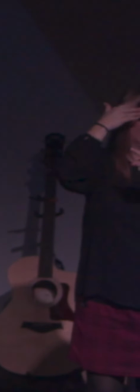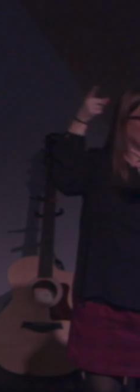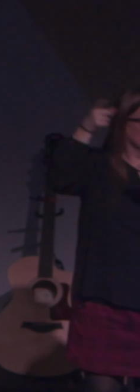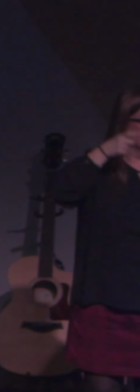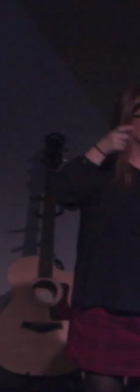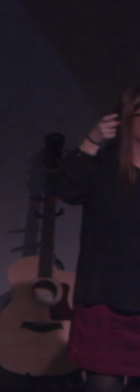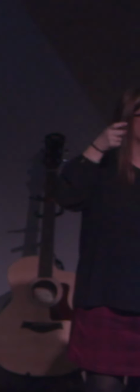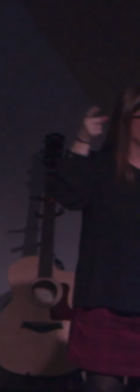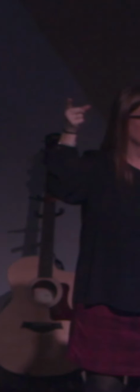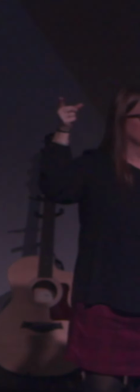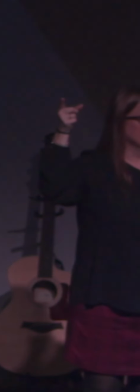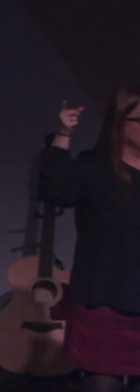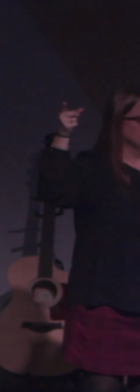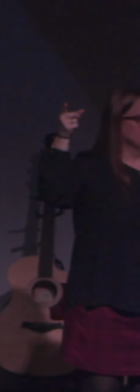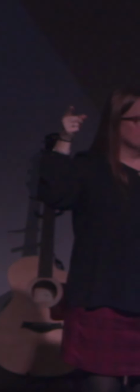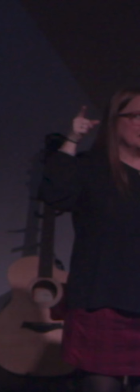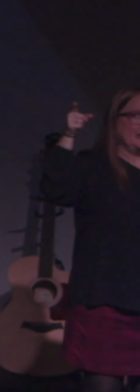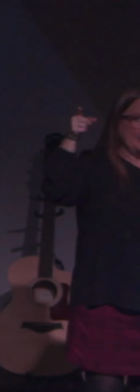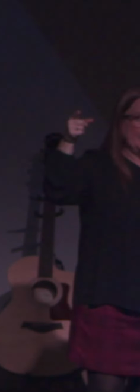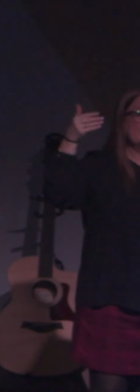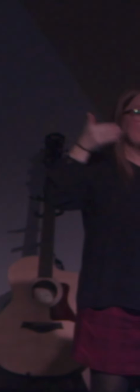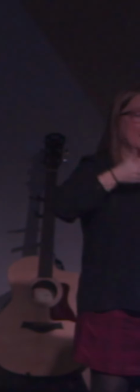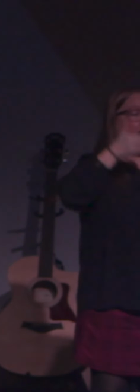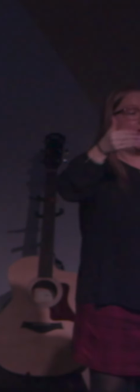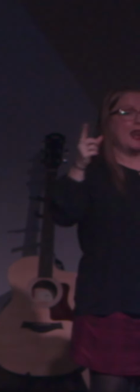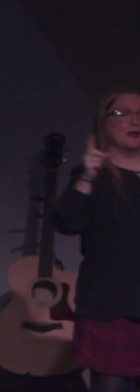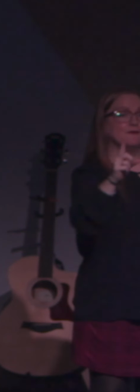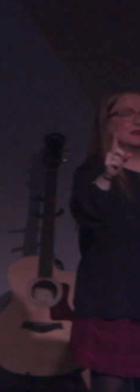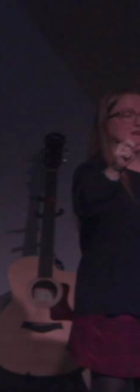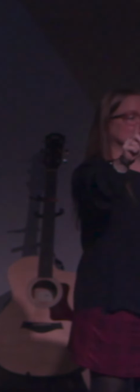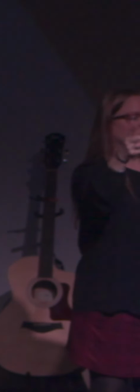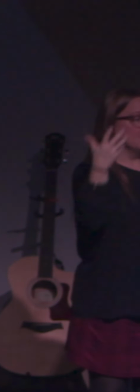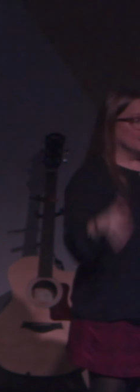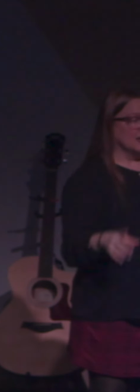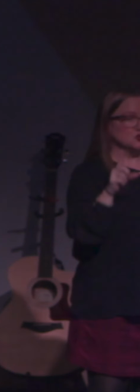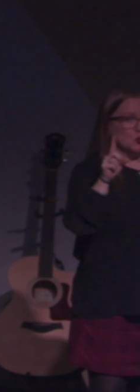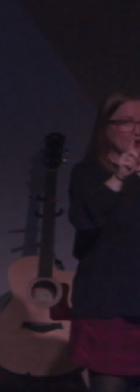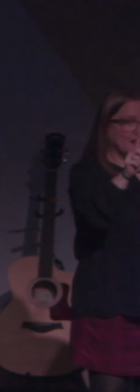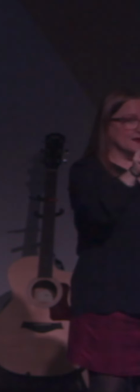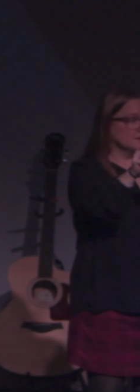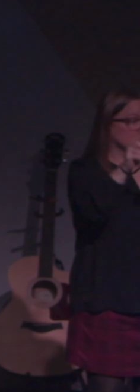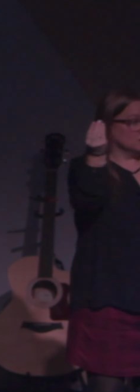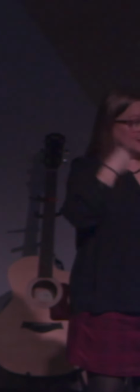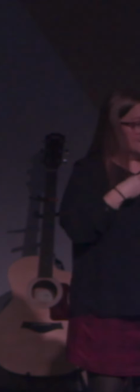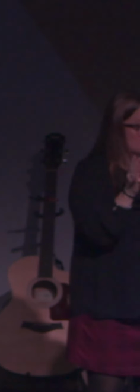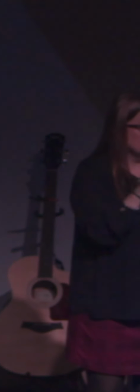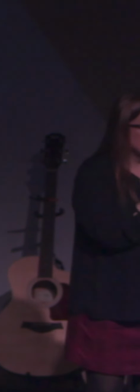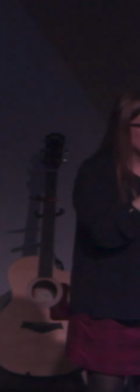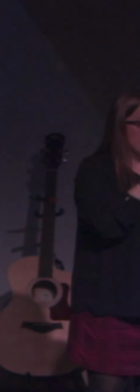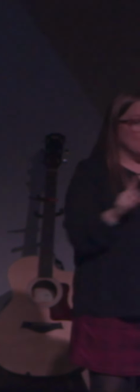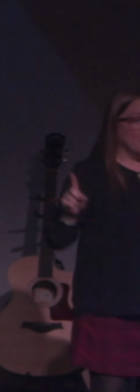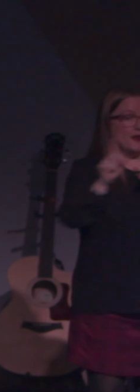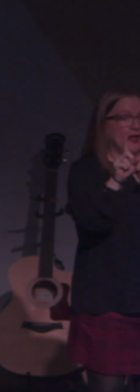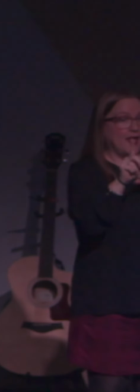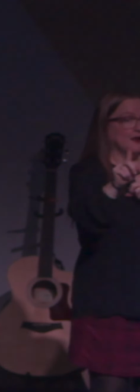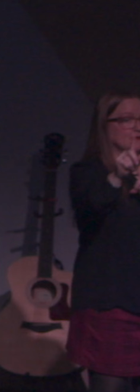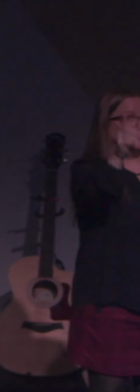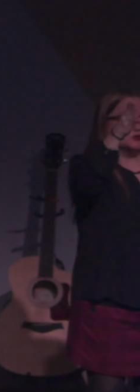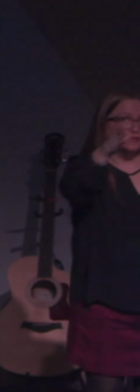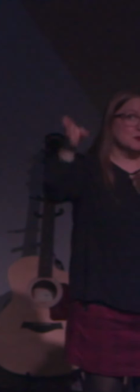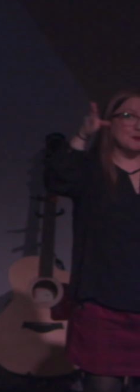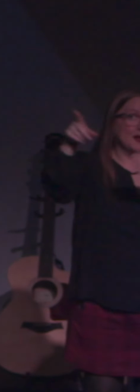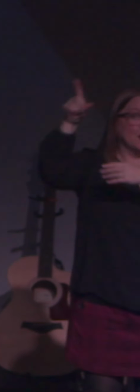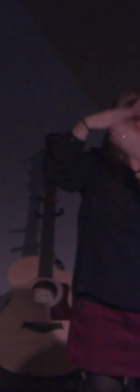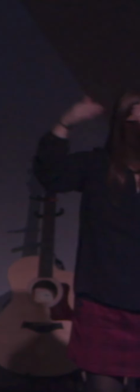in control. He's going ahead of us. He went ahead of us to bring us Jesus. He went ahead of us to prepare a place